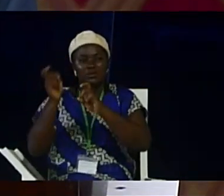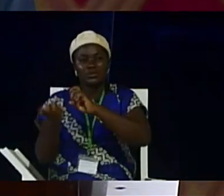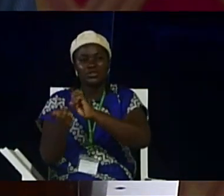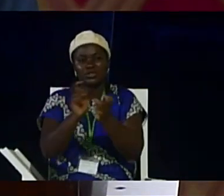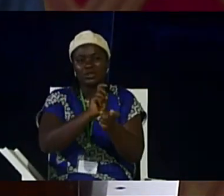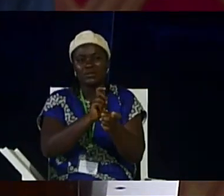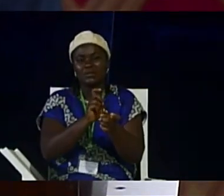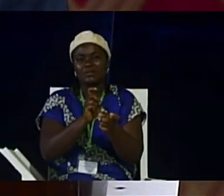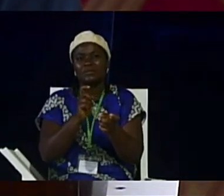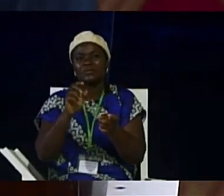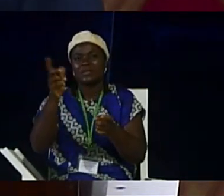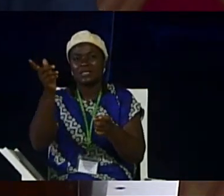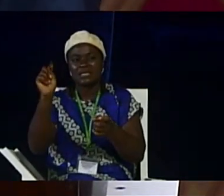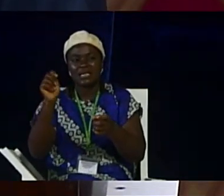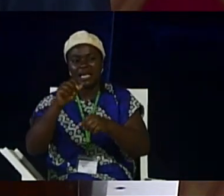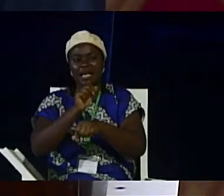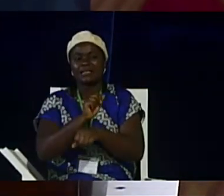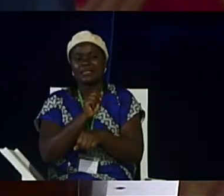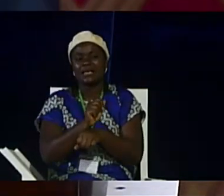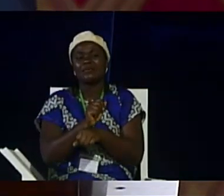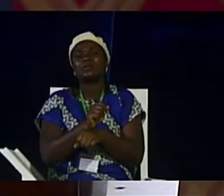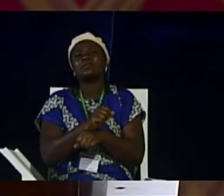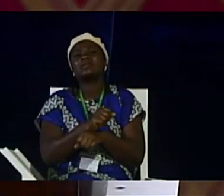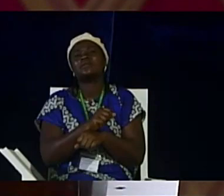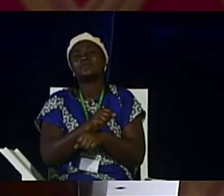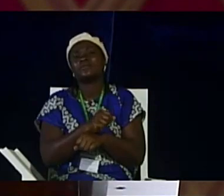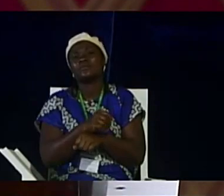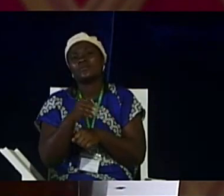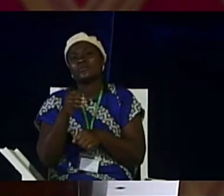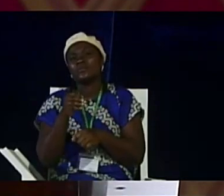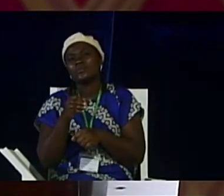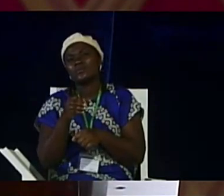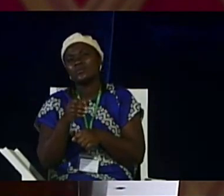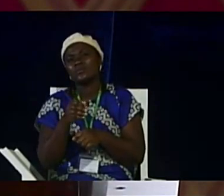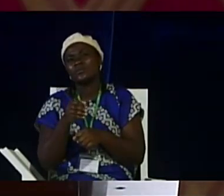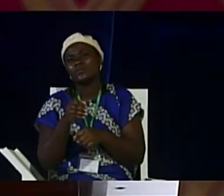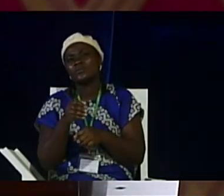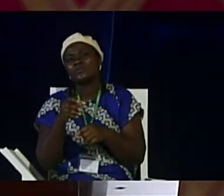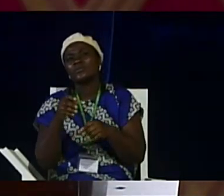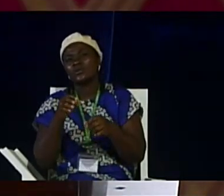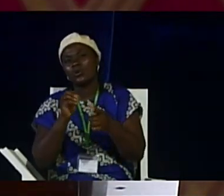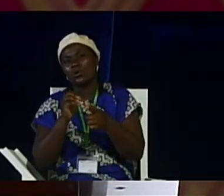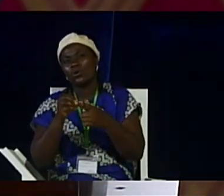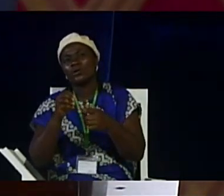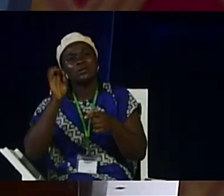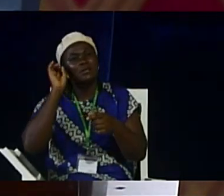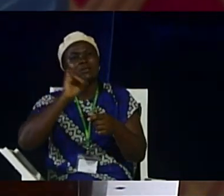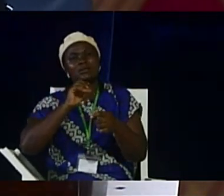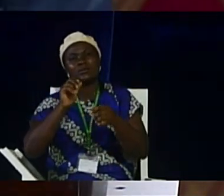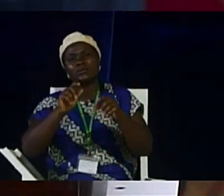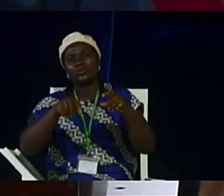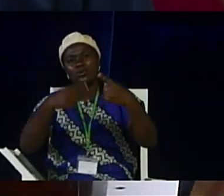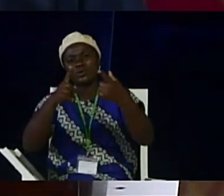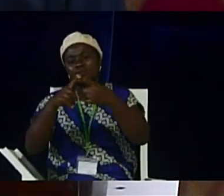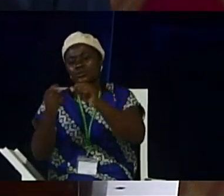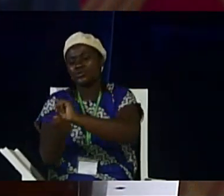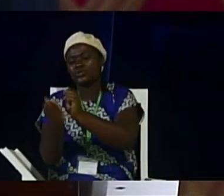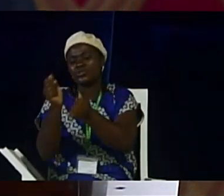their assignment, or when he is going to change their